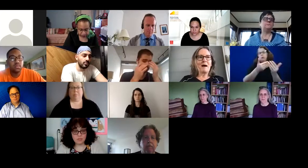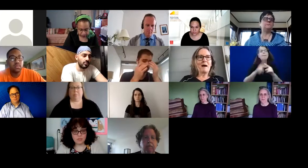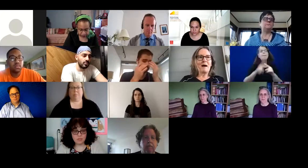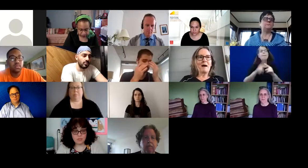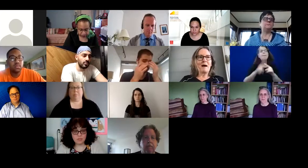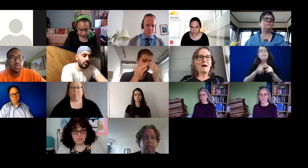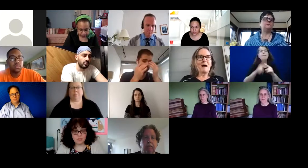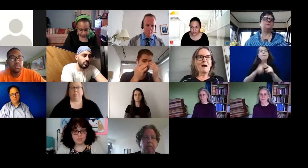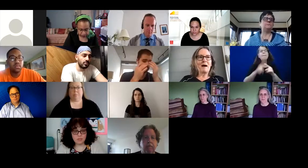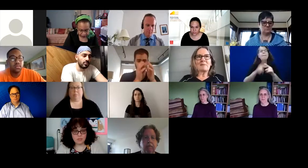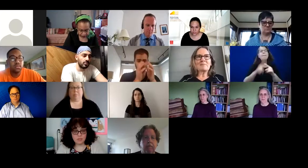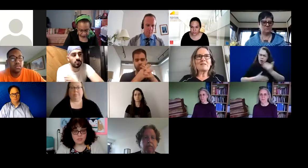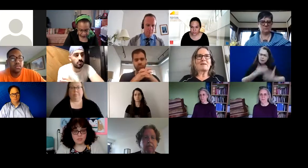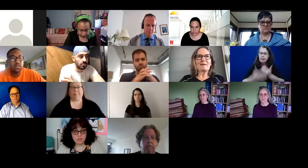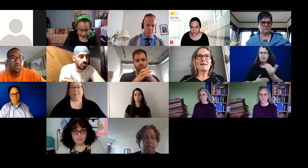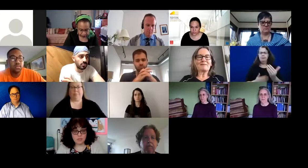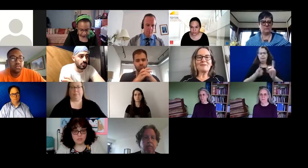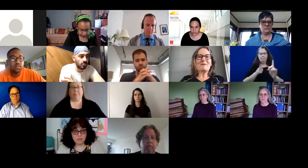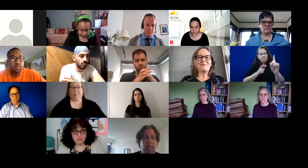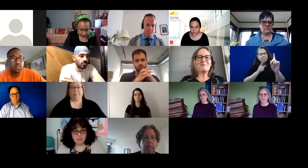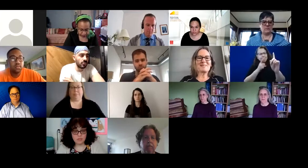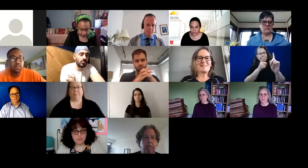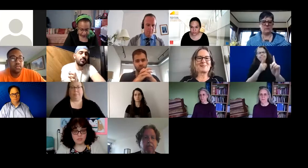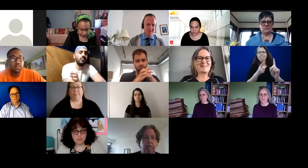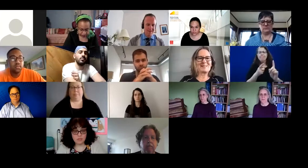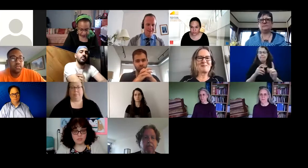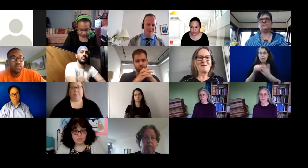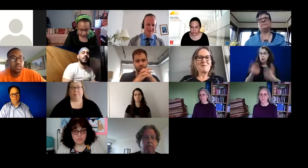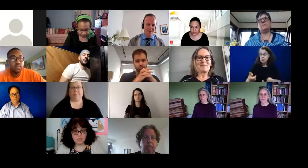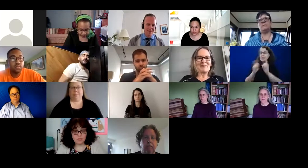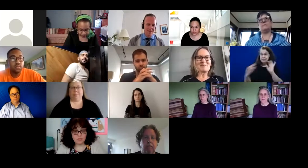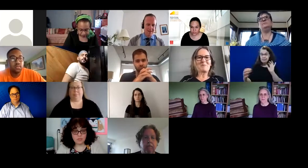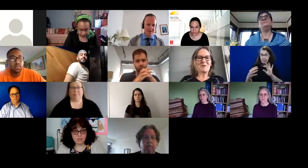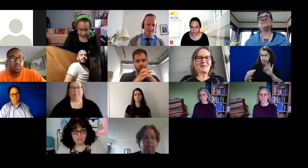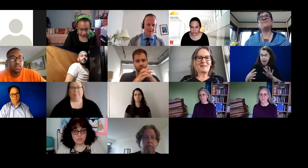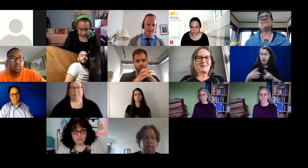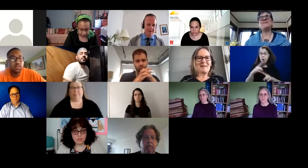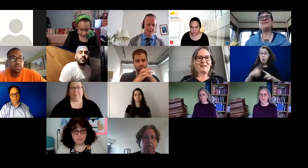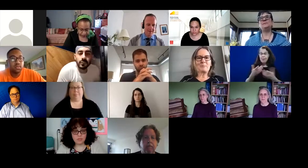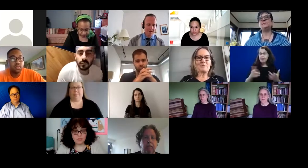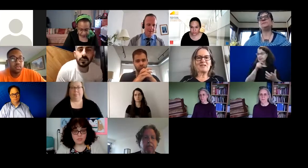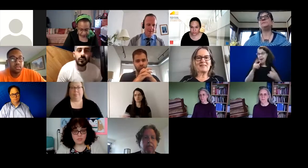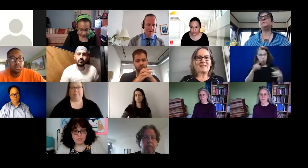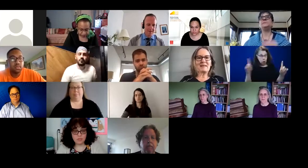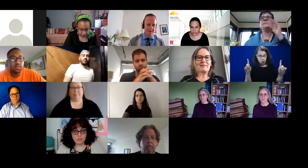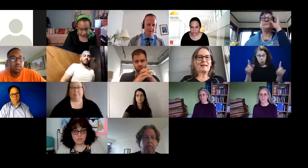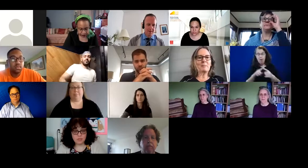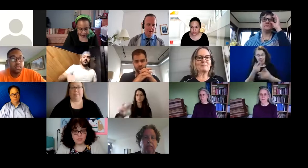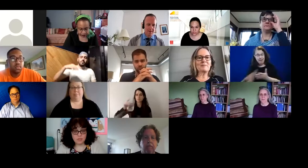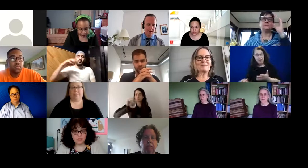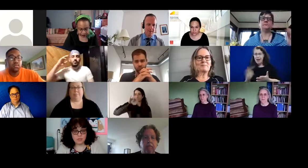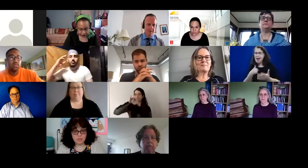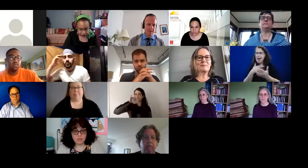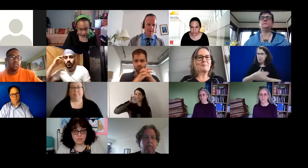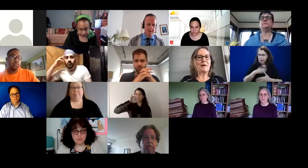I rely sometimes, I get feedback from my students when things aren't working, and I appreciate that. And that helps